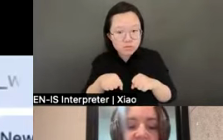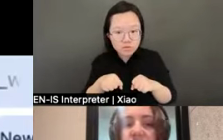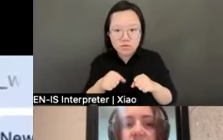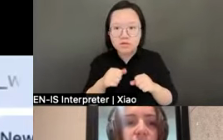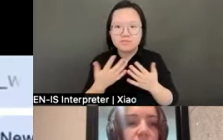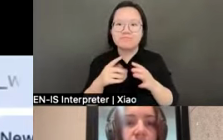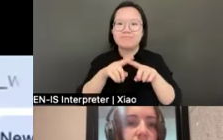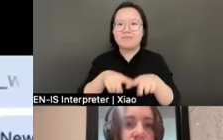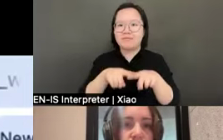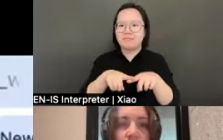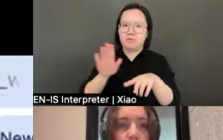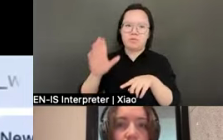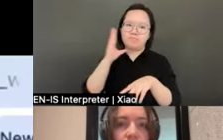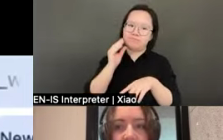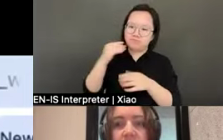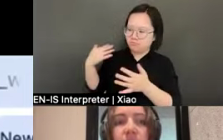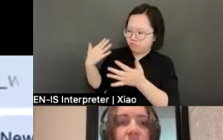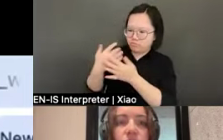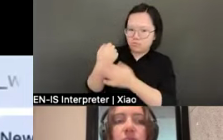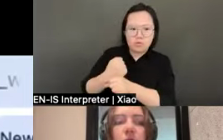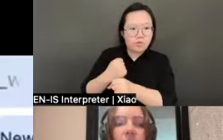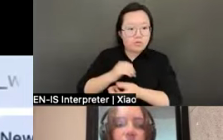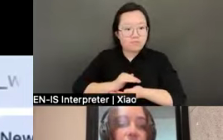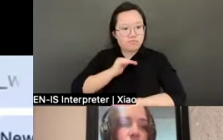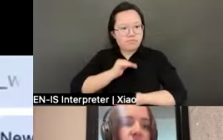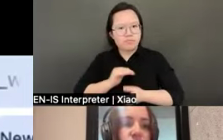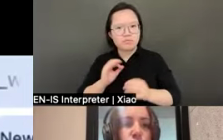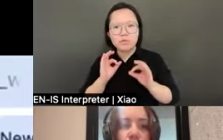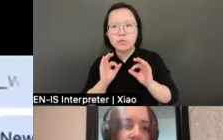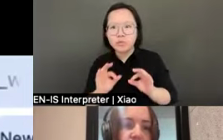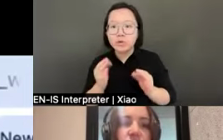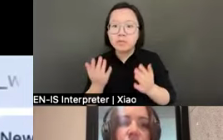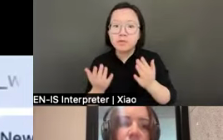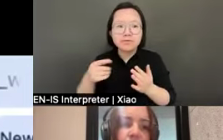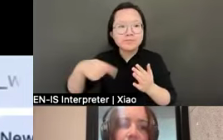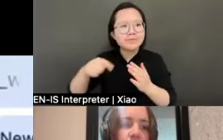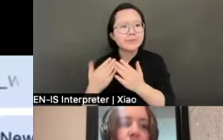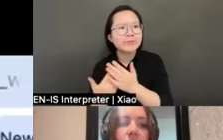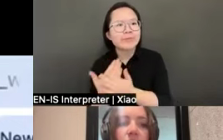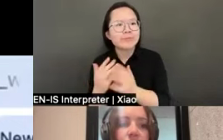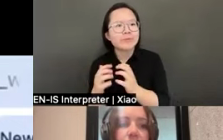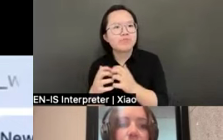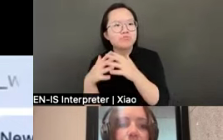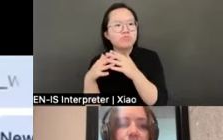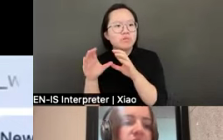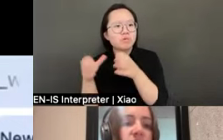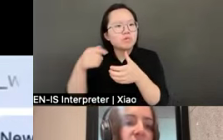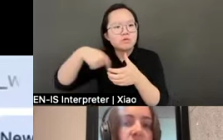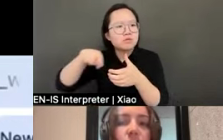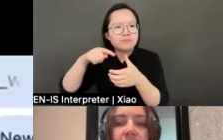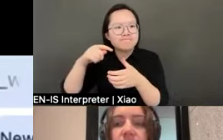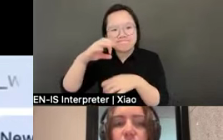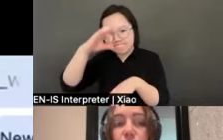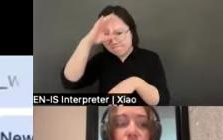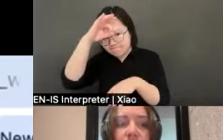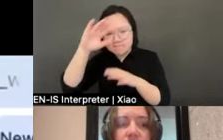to exist for a certain period of time. They can also be quite new organizations, like they can, so they can